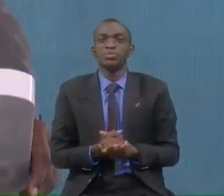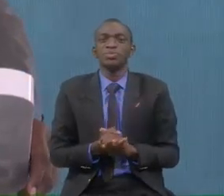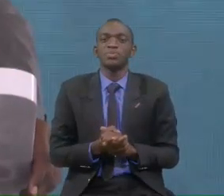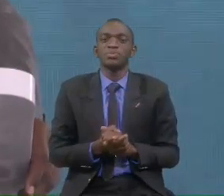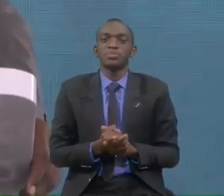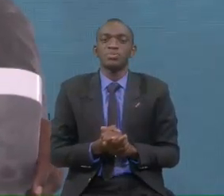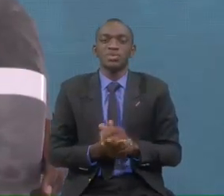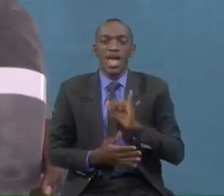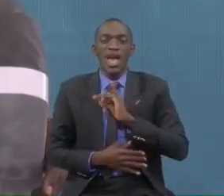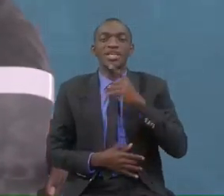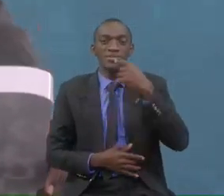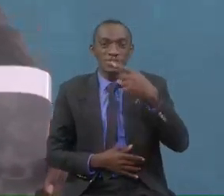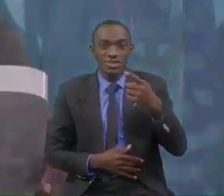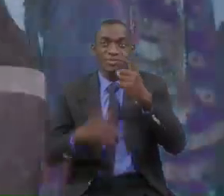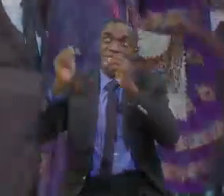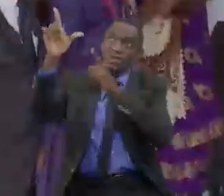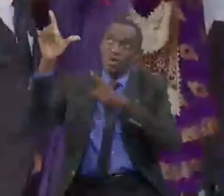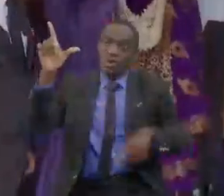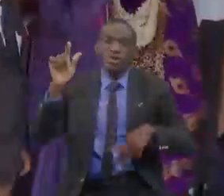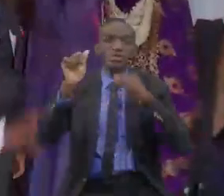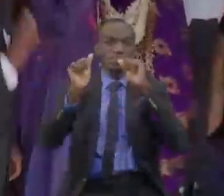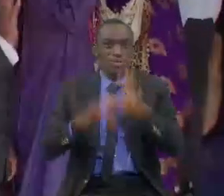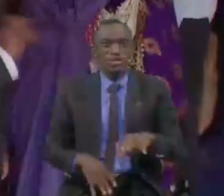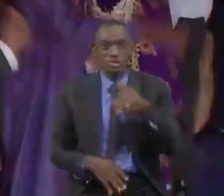I said the Lord bless you.